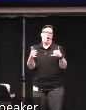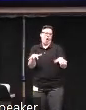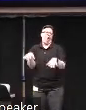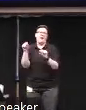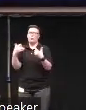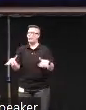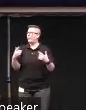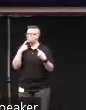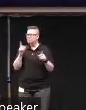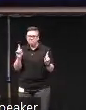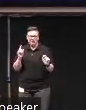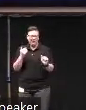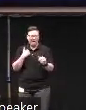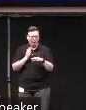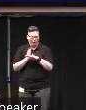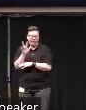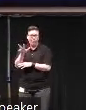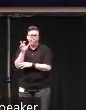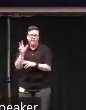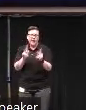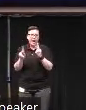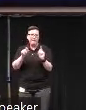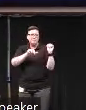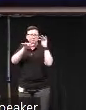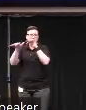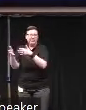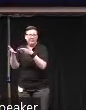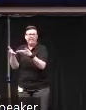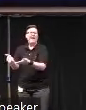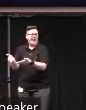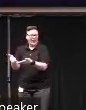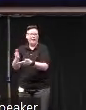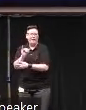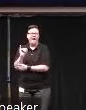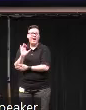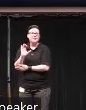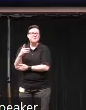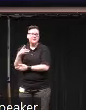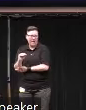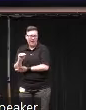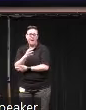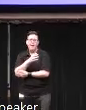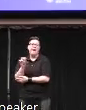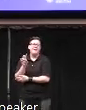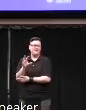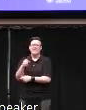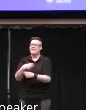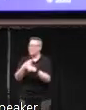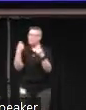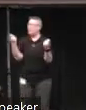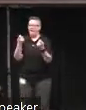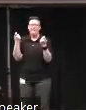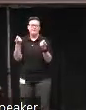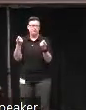very successful. We had more than 300 people participating in the ICPM, and the 75th